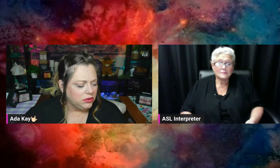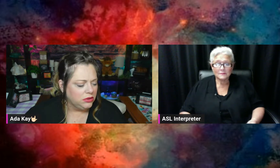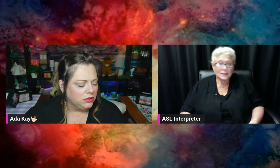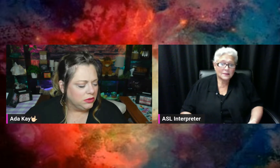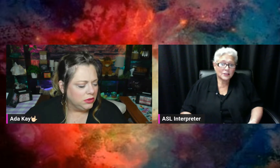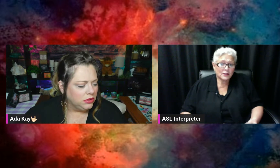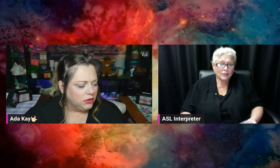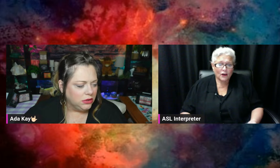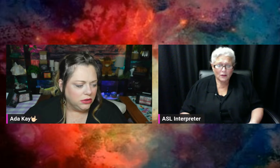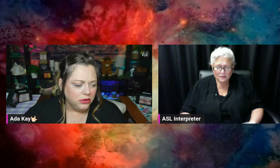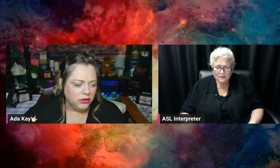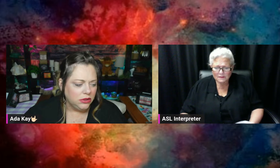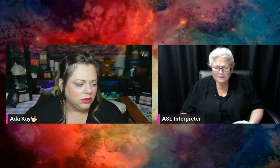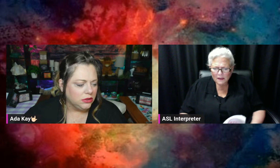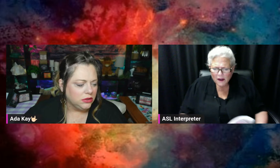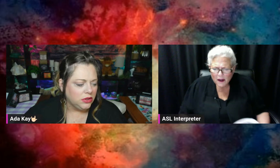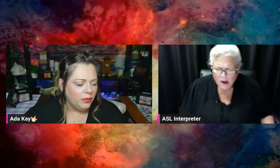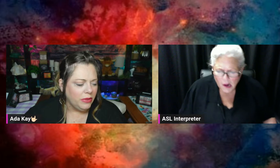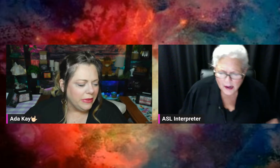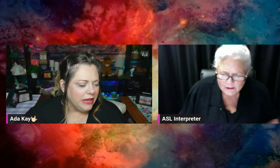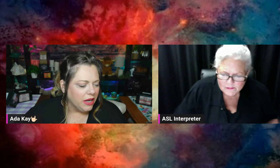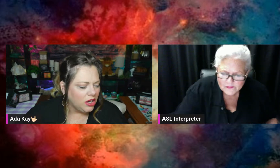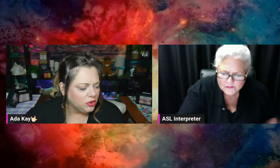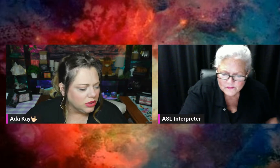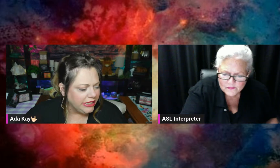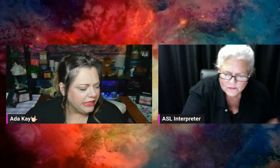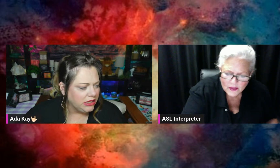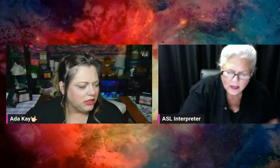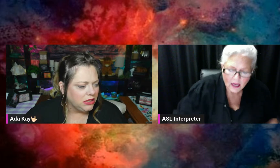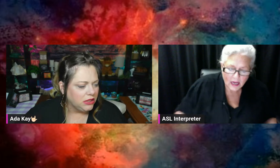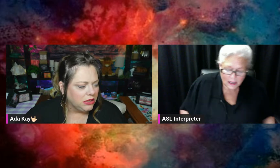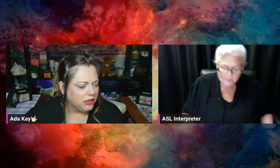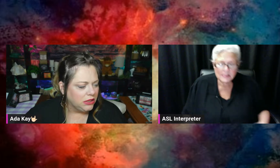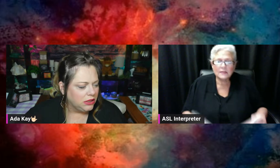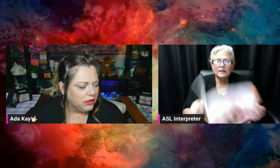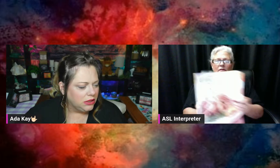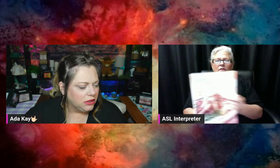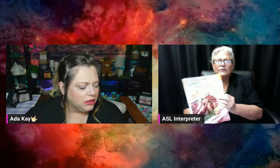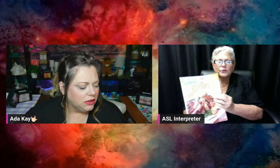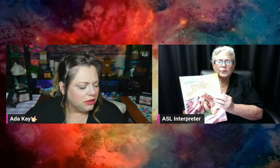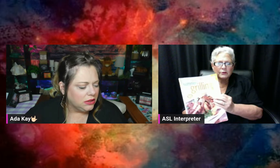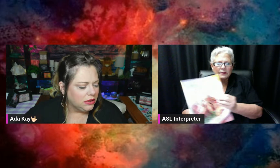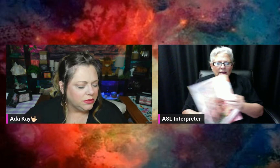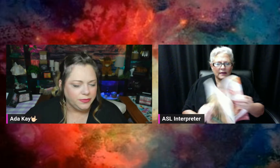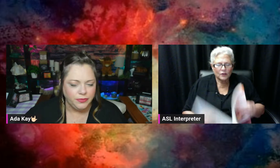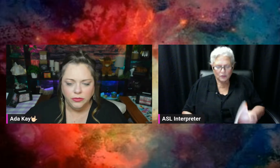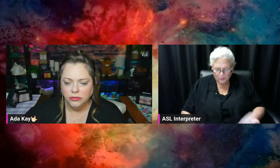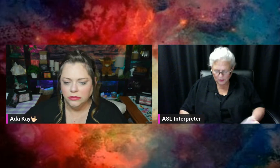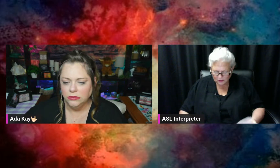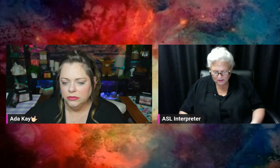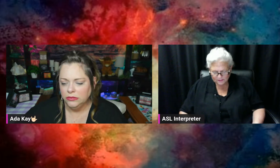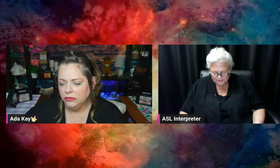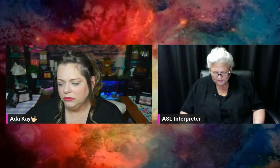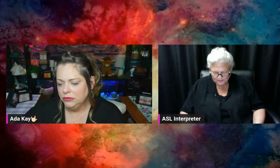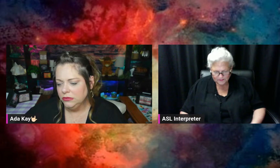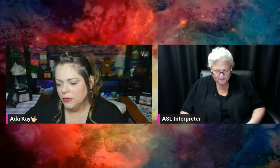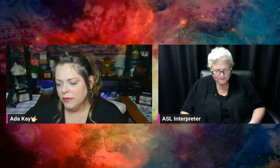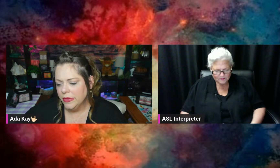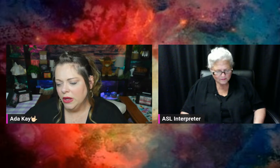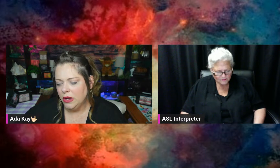girl, Just a thought. don't make me hungry. I'm sitting here looking through a grilling cookbook.